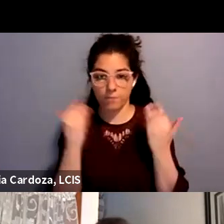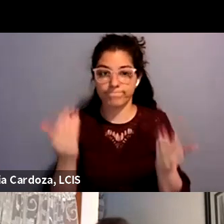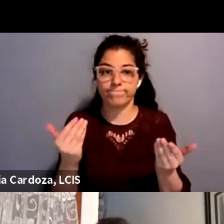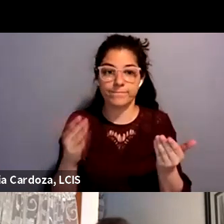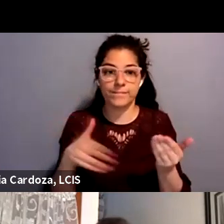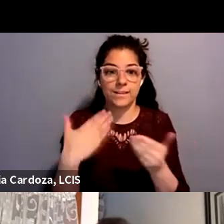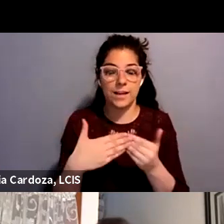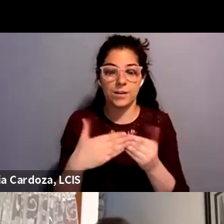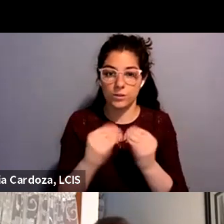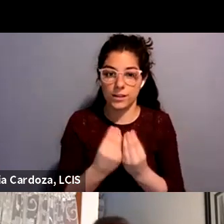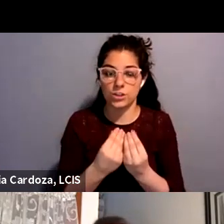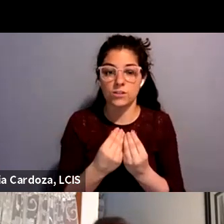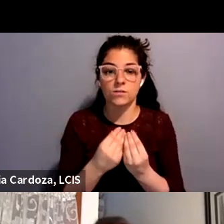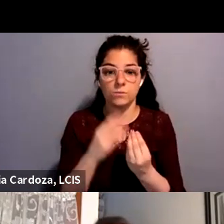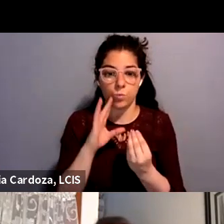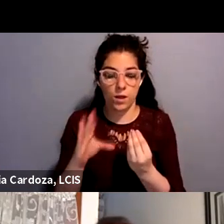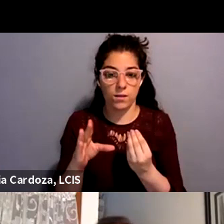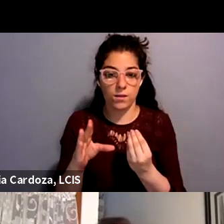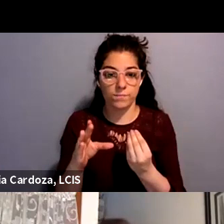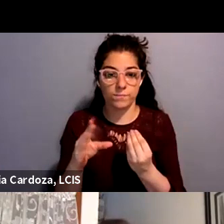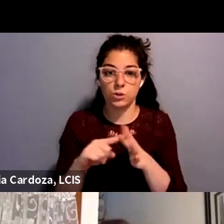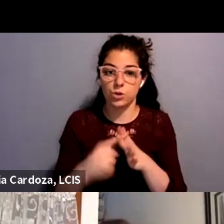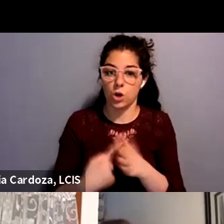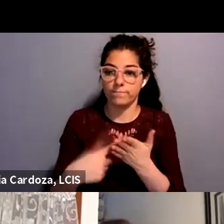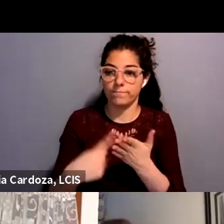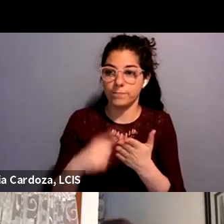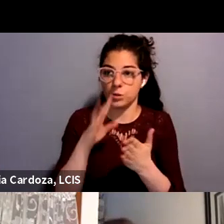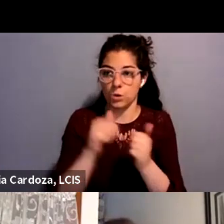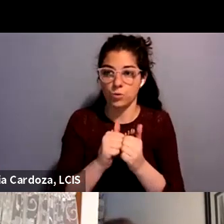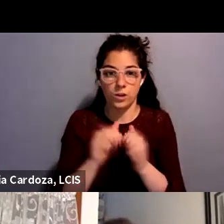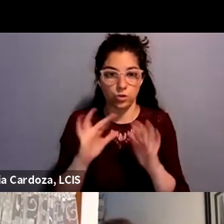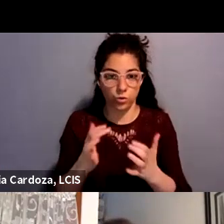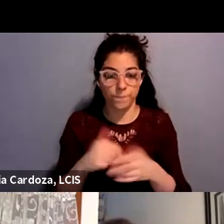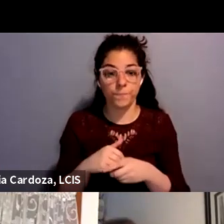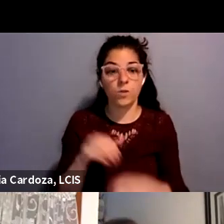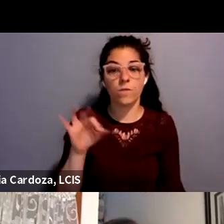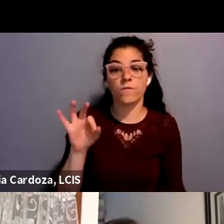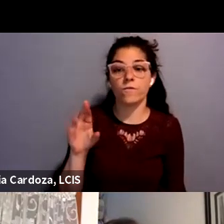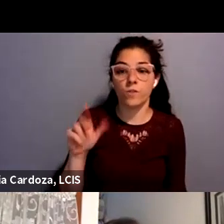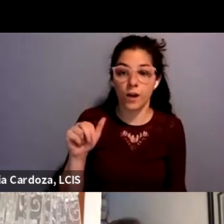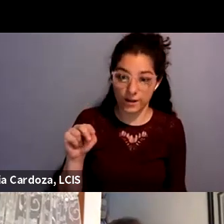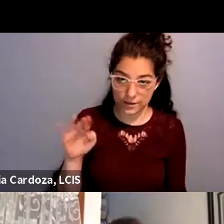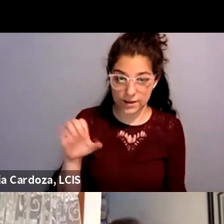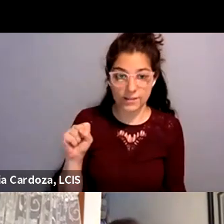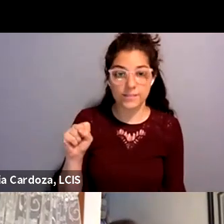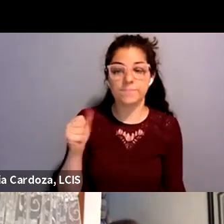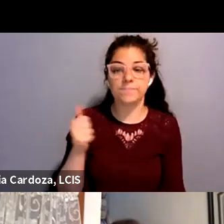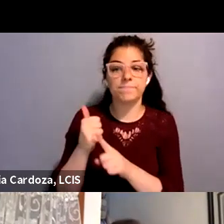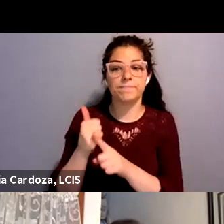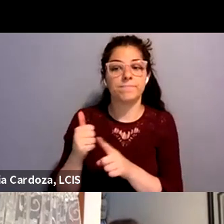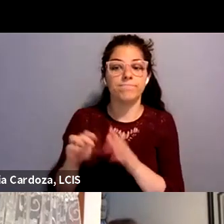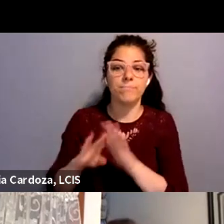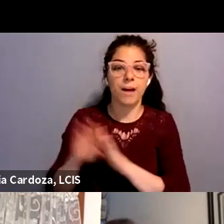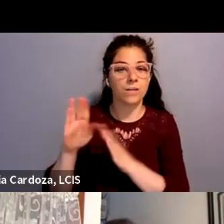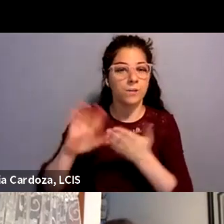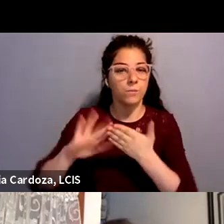next organization, and then we'll start talking together as a group. So Francis Lucerna is a pioneer of community-driven